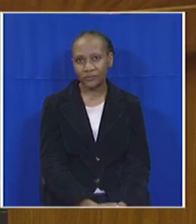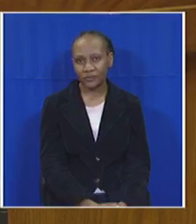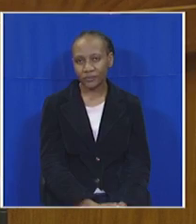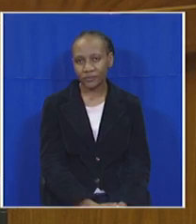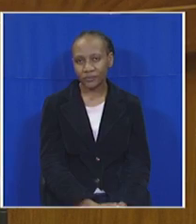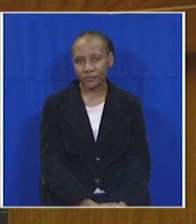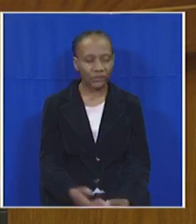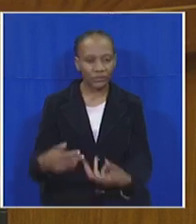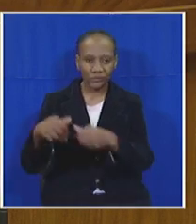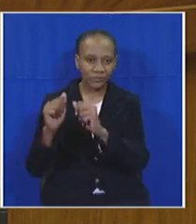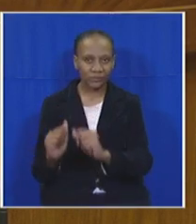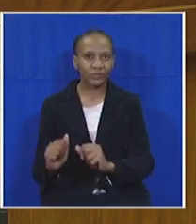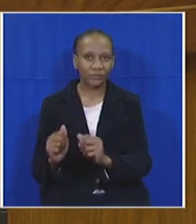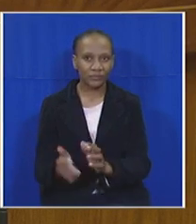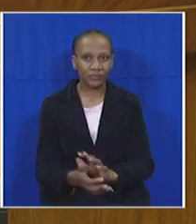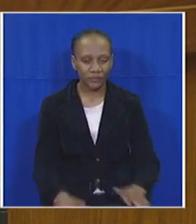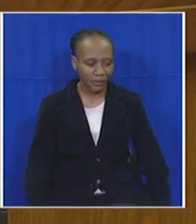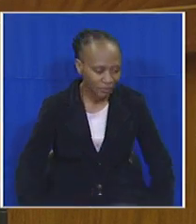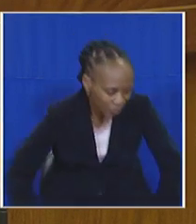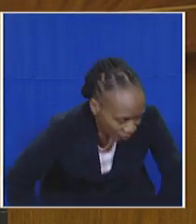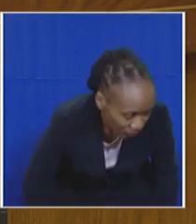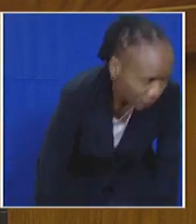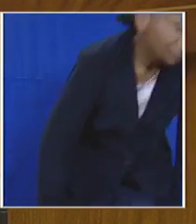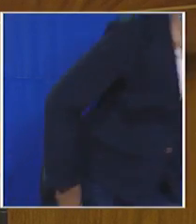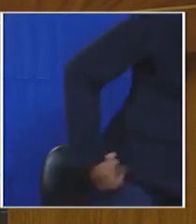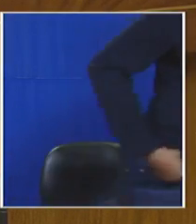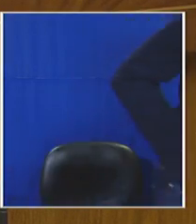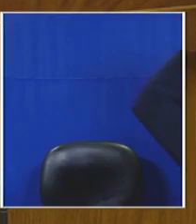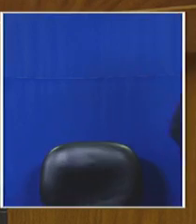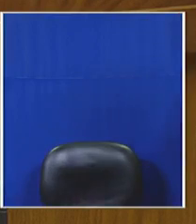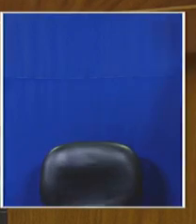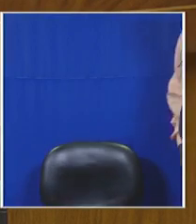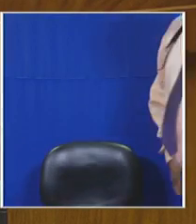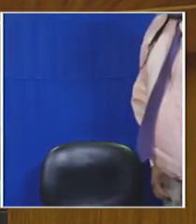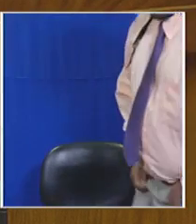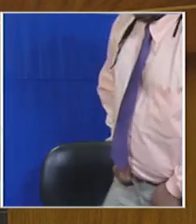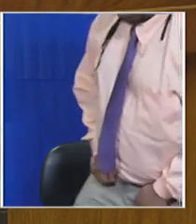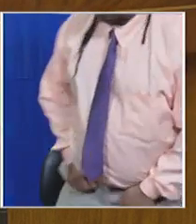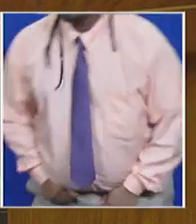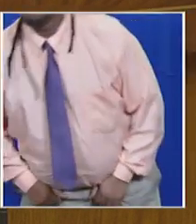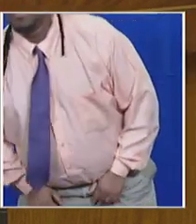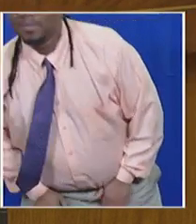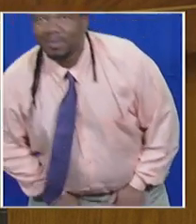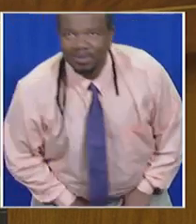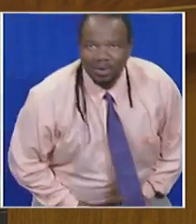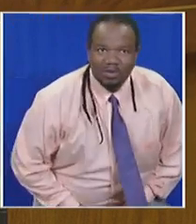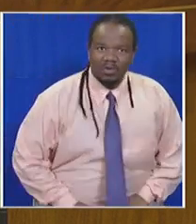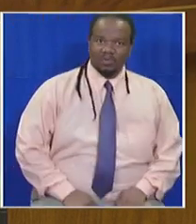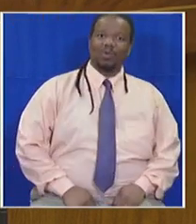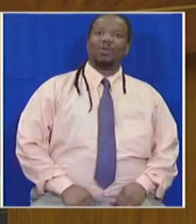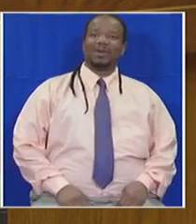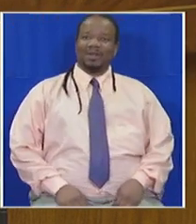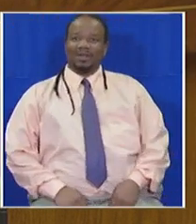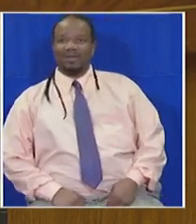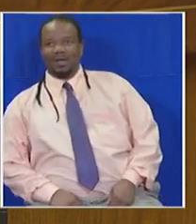Honorable Chairperson, Honorable Minister of COGDA, Mr. Des van Rooyen, Honorable